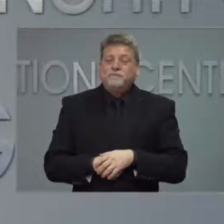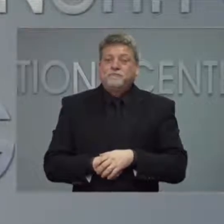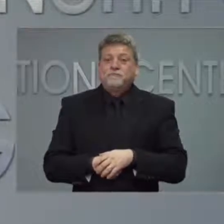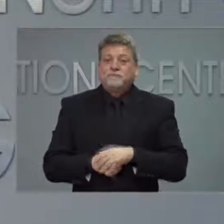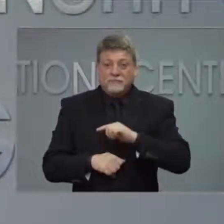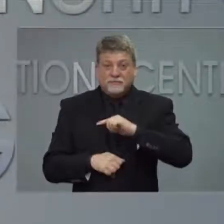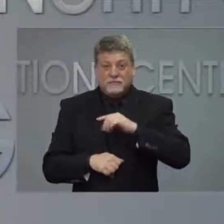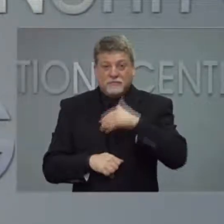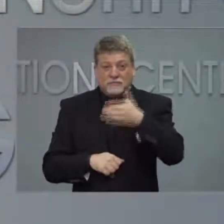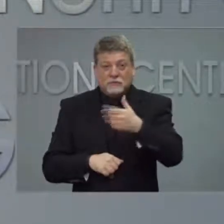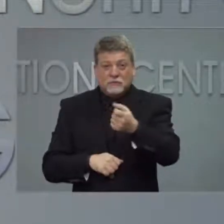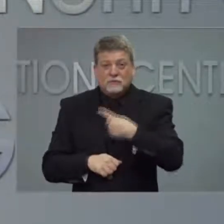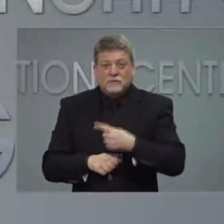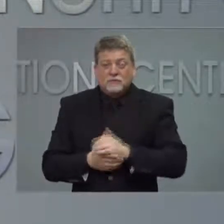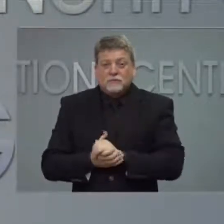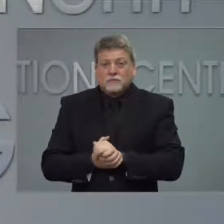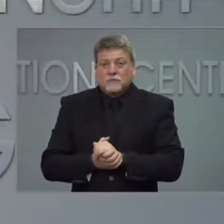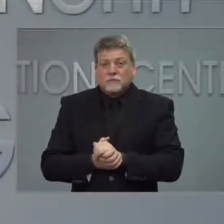Next question, please.